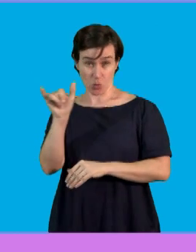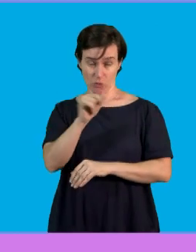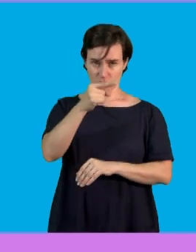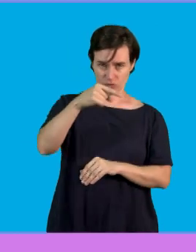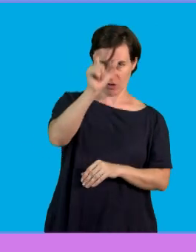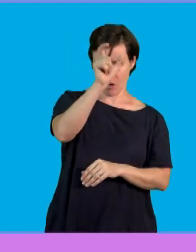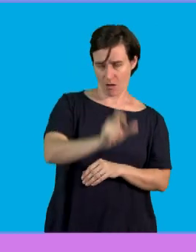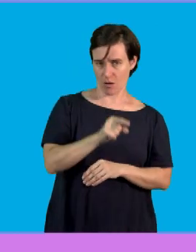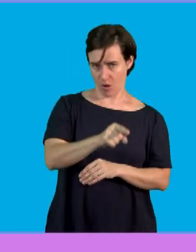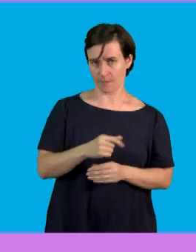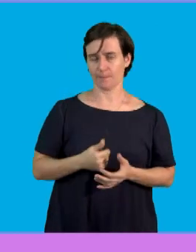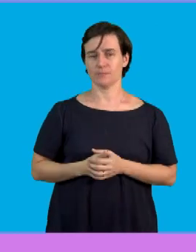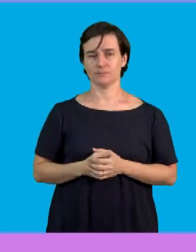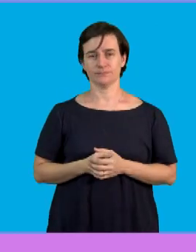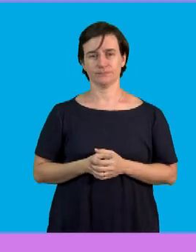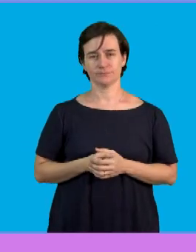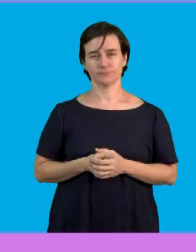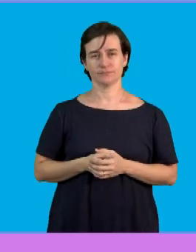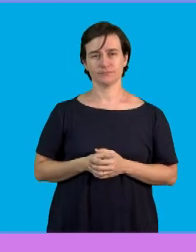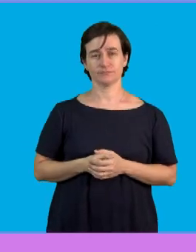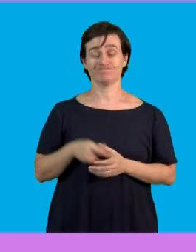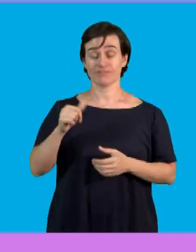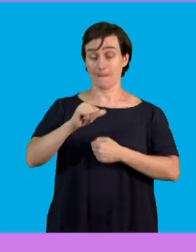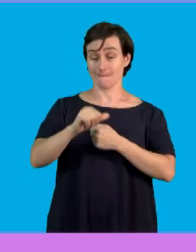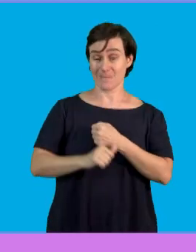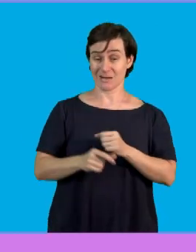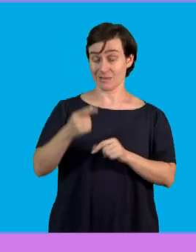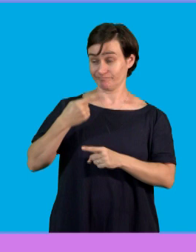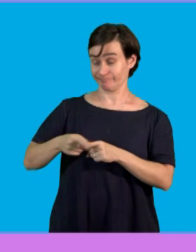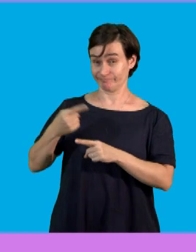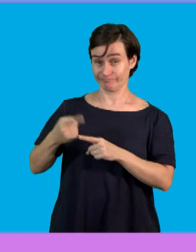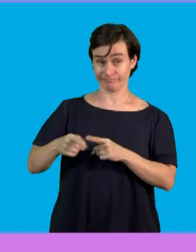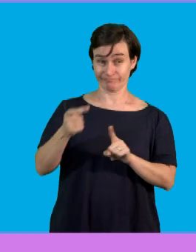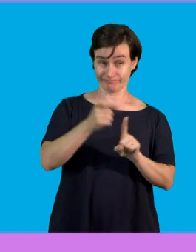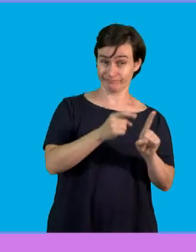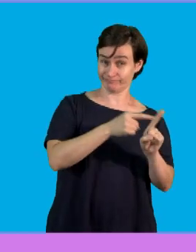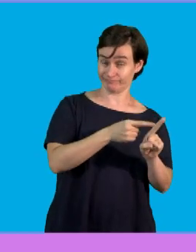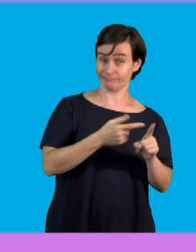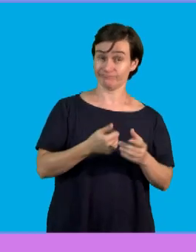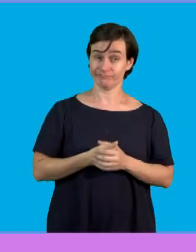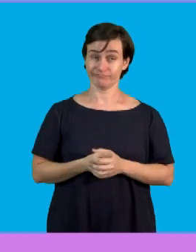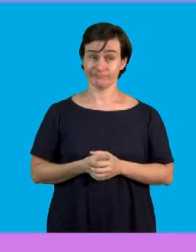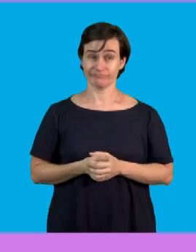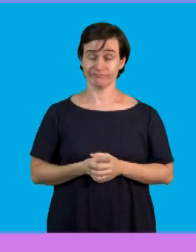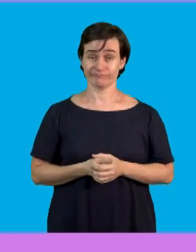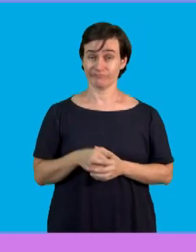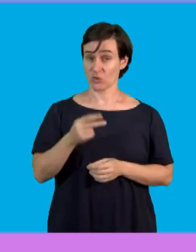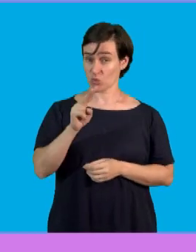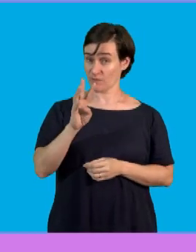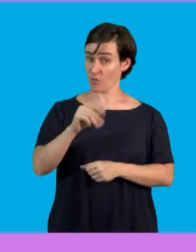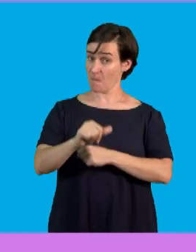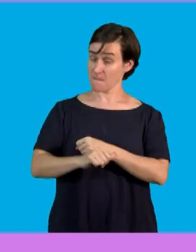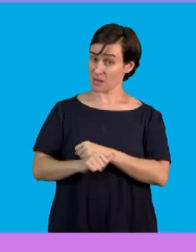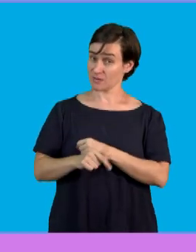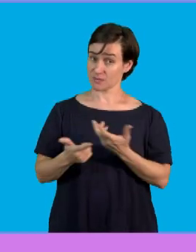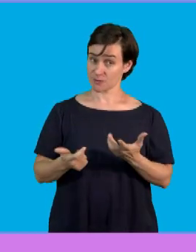be identifying that amount. So the monthly installment, we go here, and for 24 months, we are here